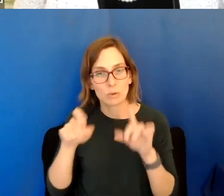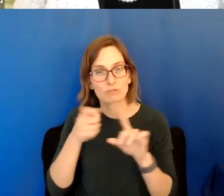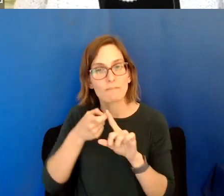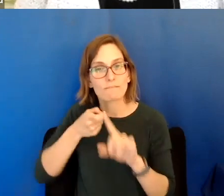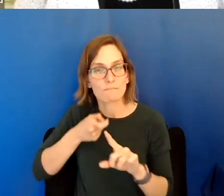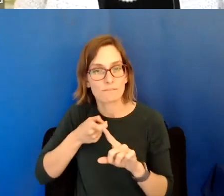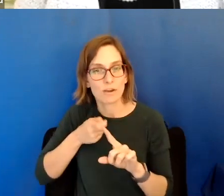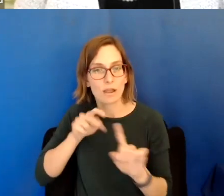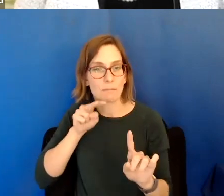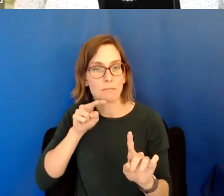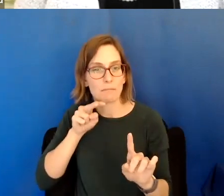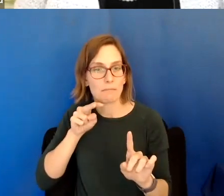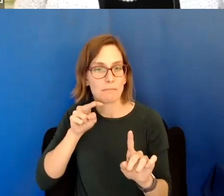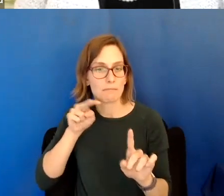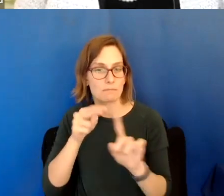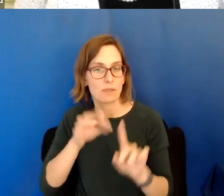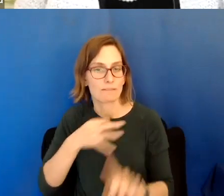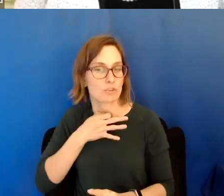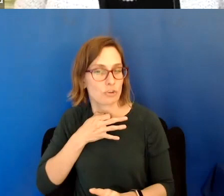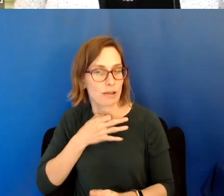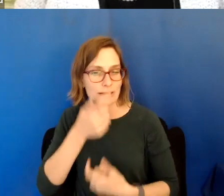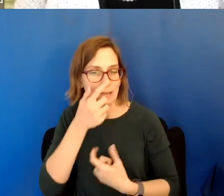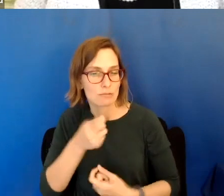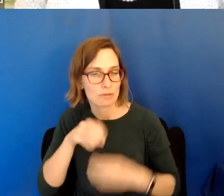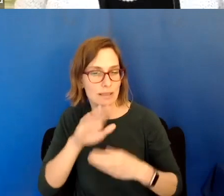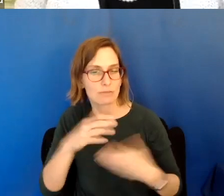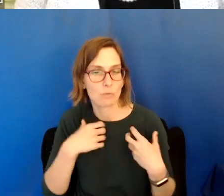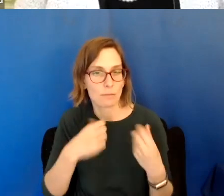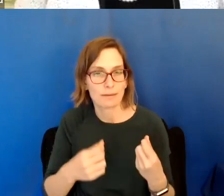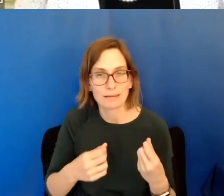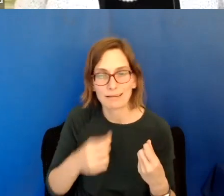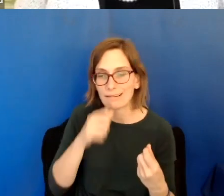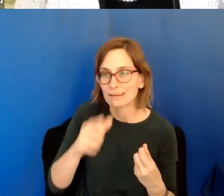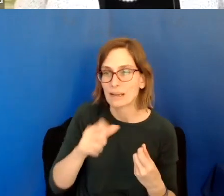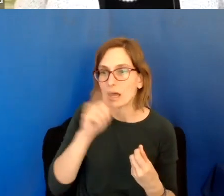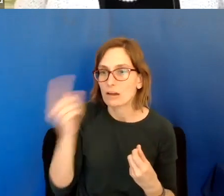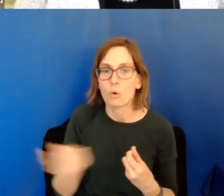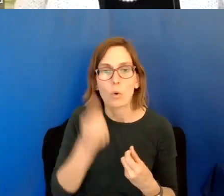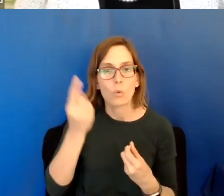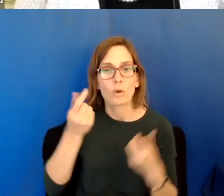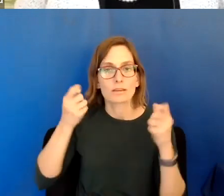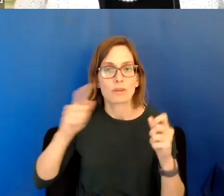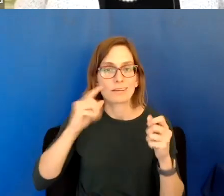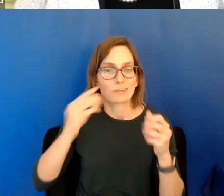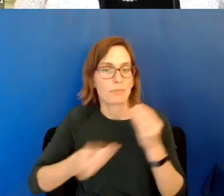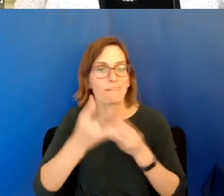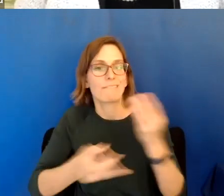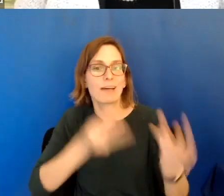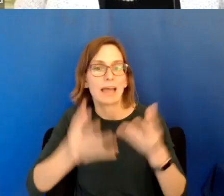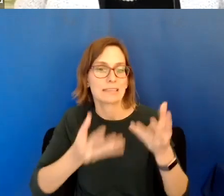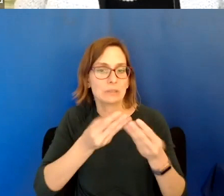a point of curiosity and interest in their well-being, and less about not always trying to provide a